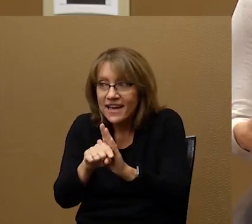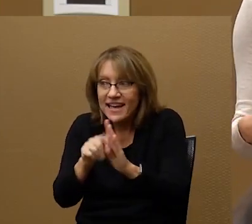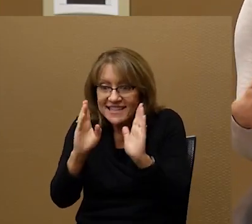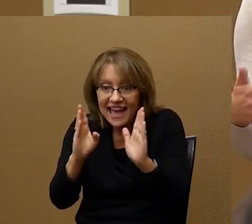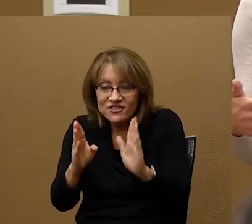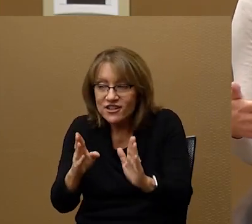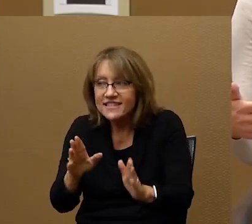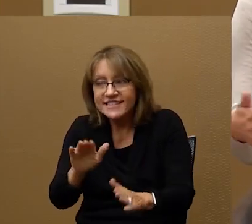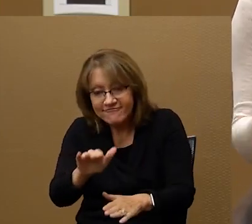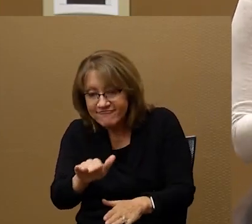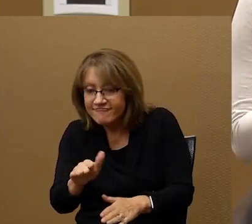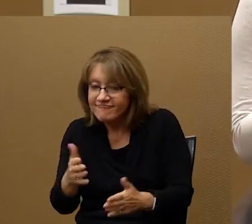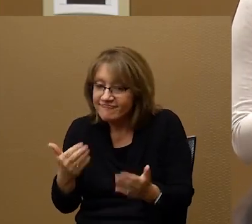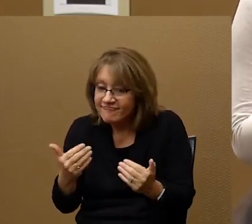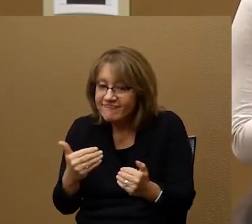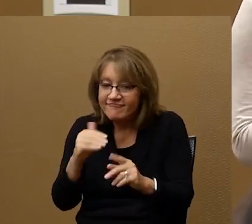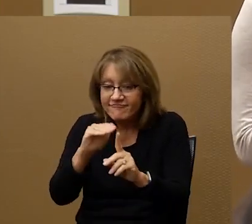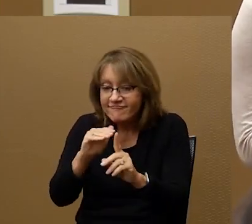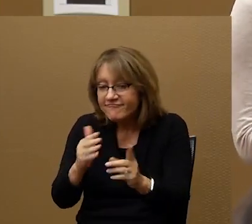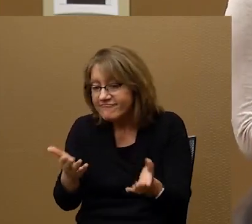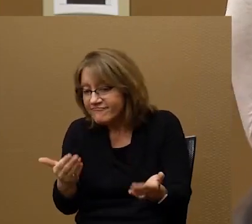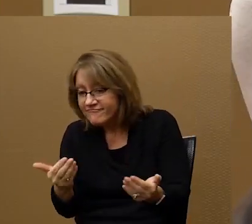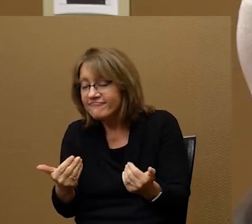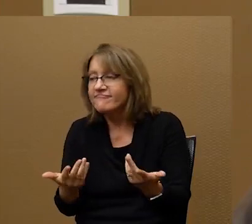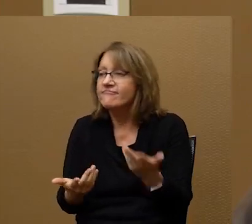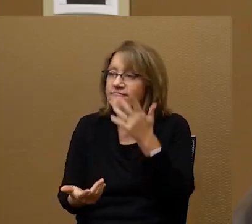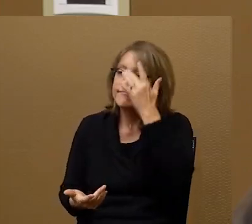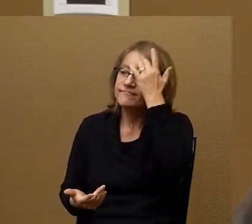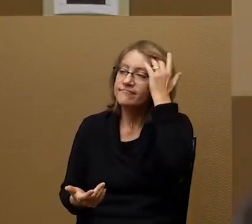prompting and trying to model the correct behavior.